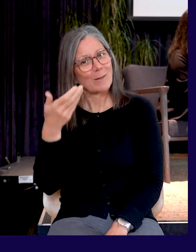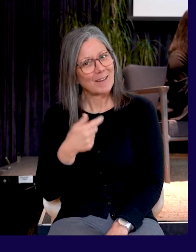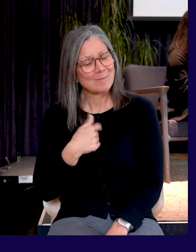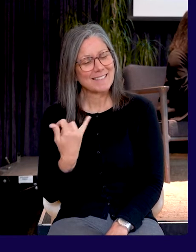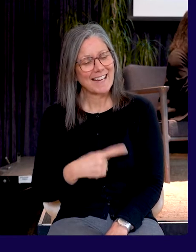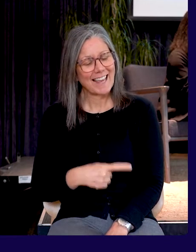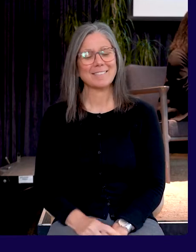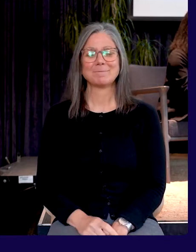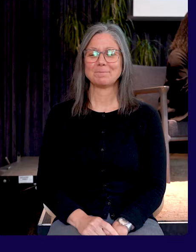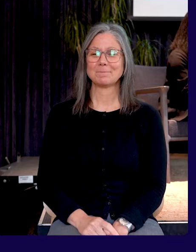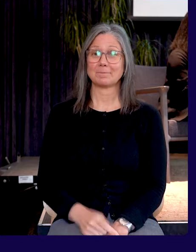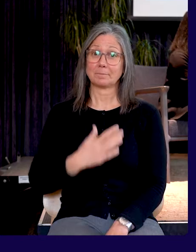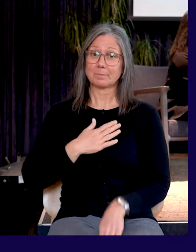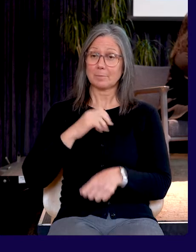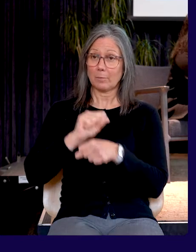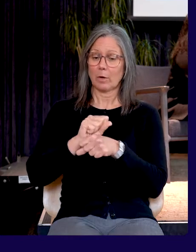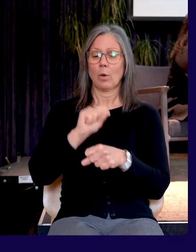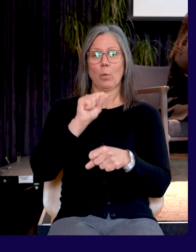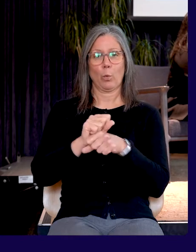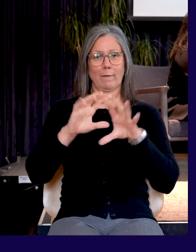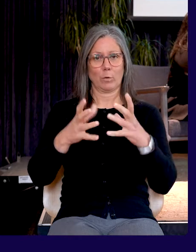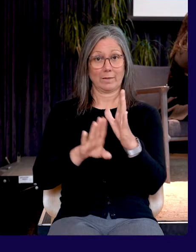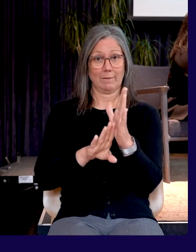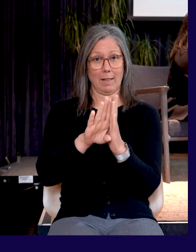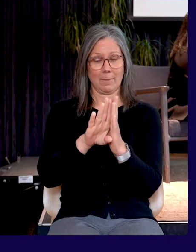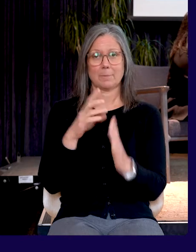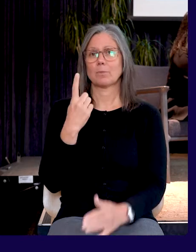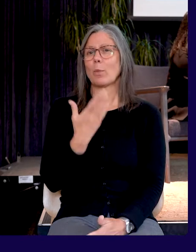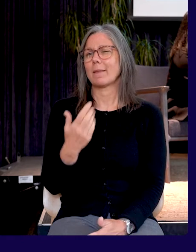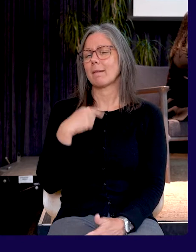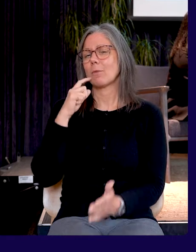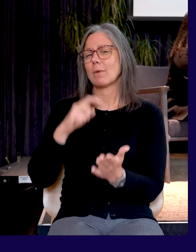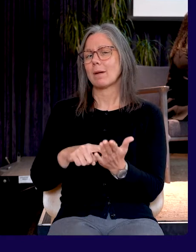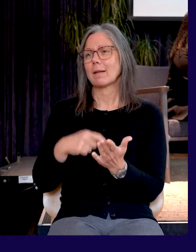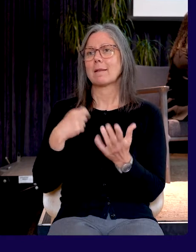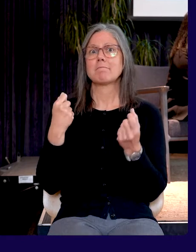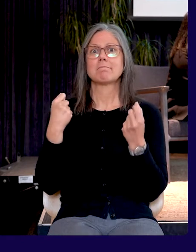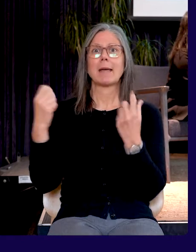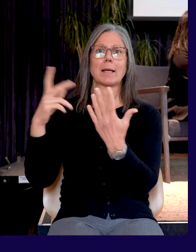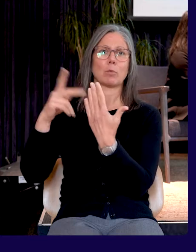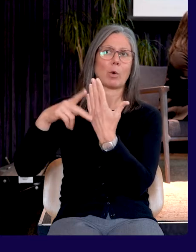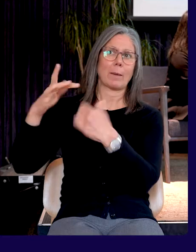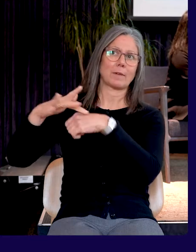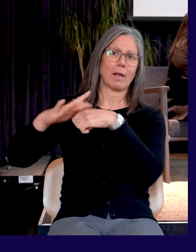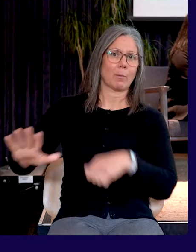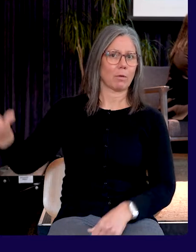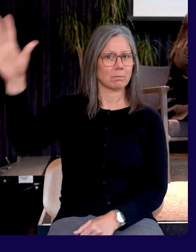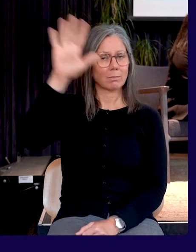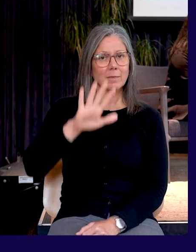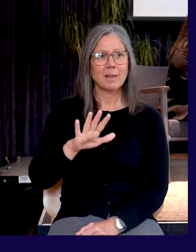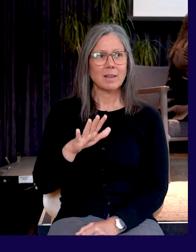today. In my work in workforce development, one of the things that I recognized was there's so many programs out there. There's